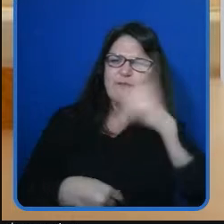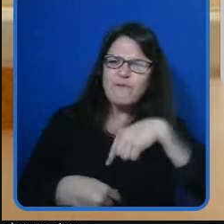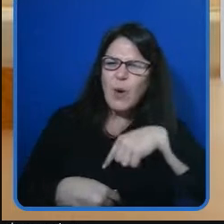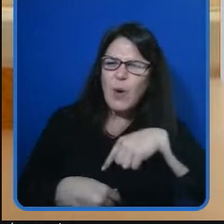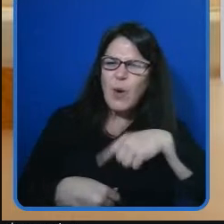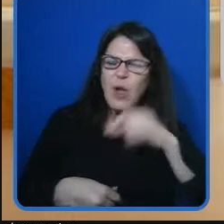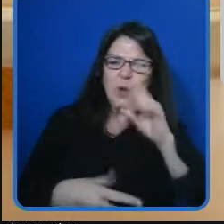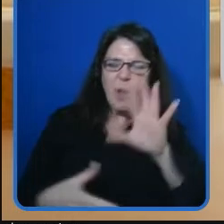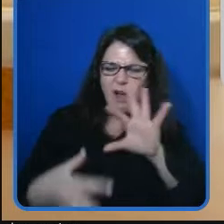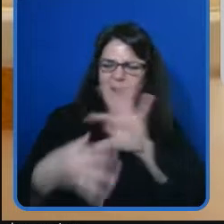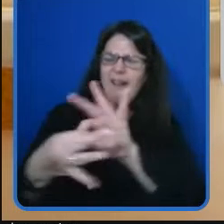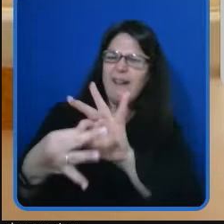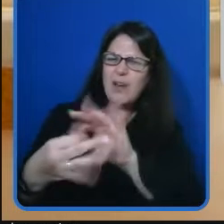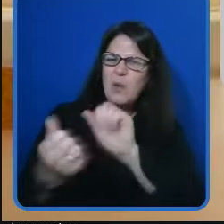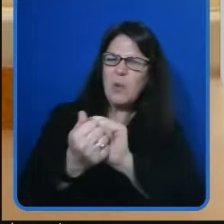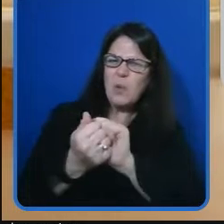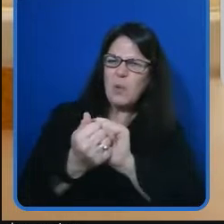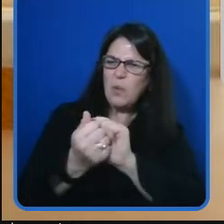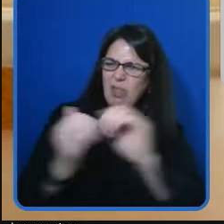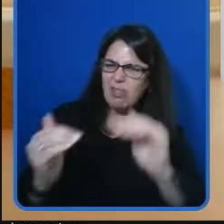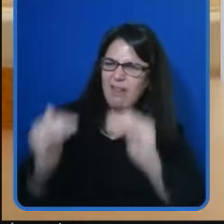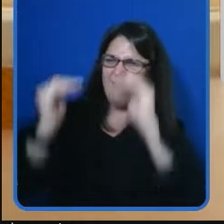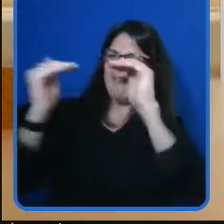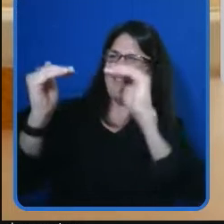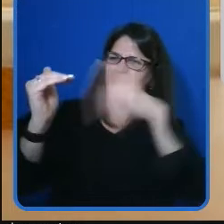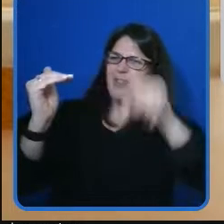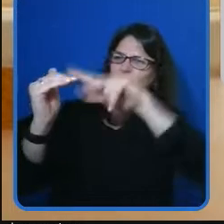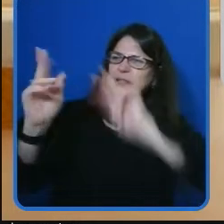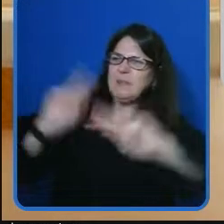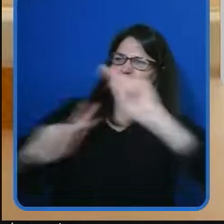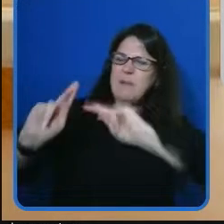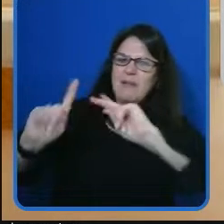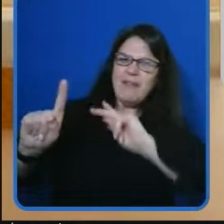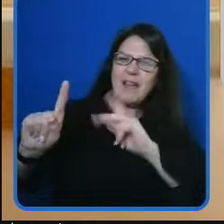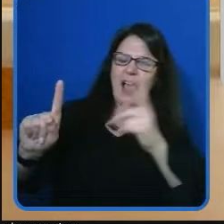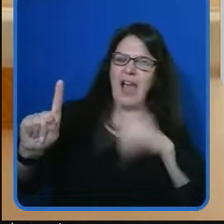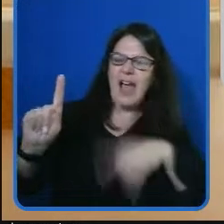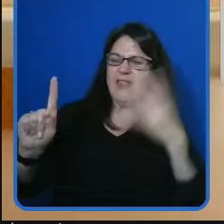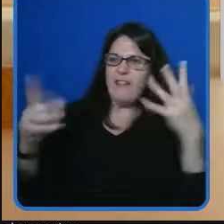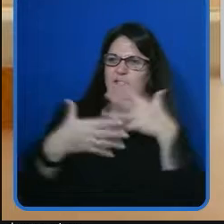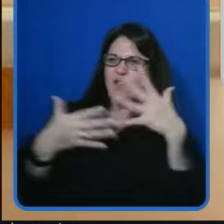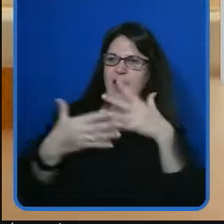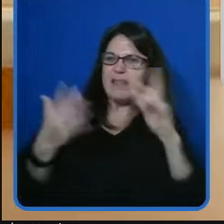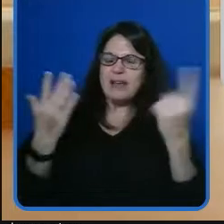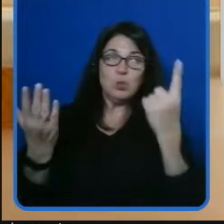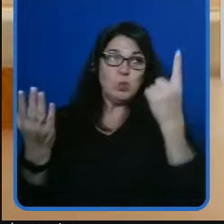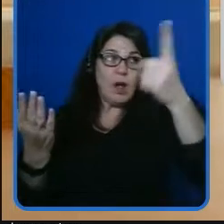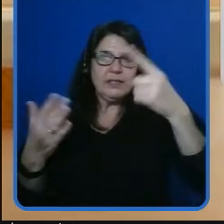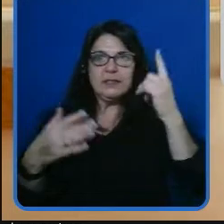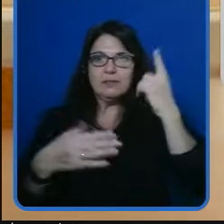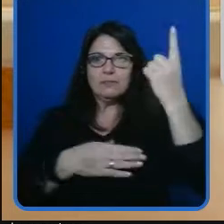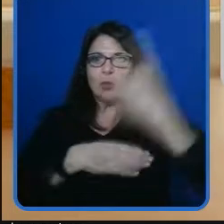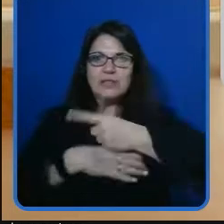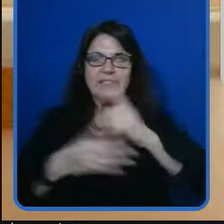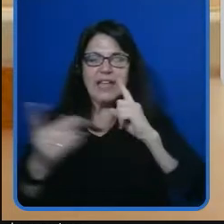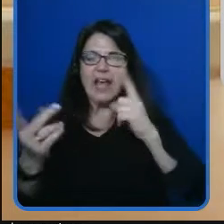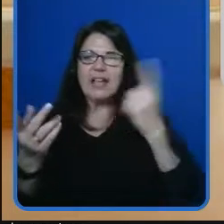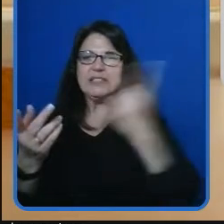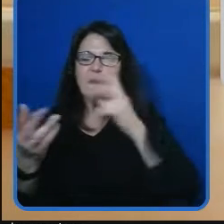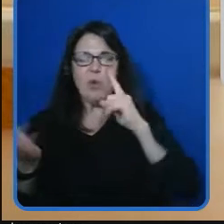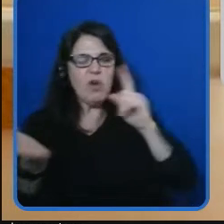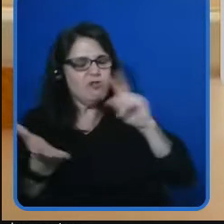ranks that they find themselves in and fear that one day they'll be found out. Now, I have 3 problems with imposter